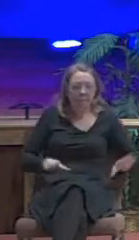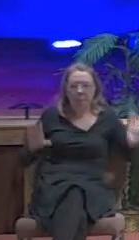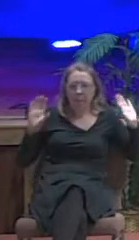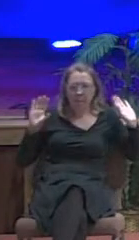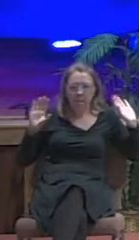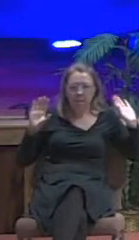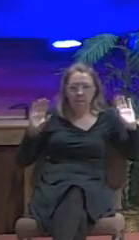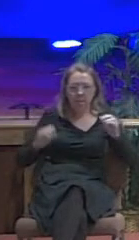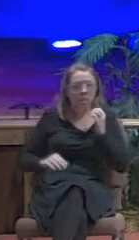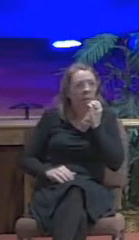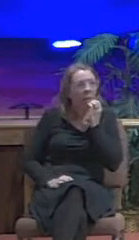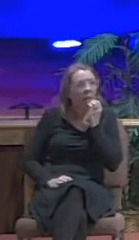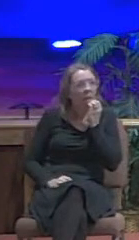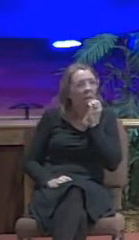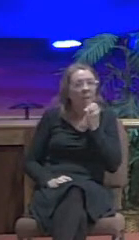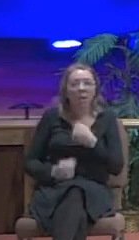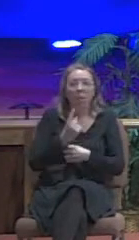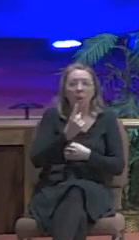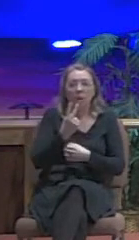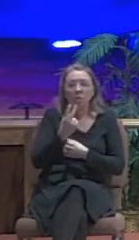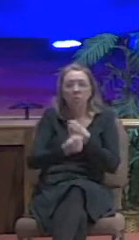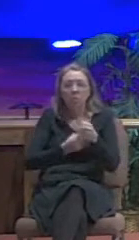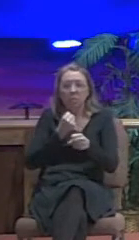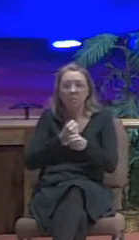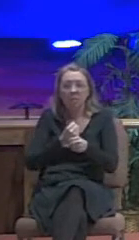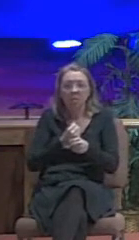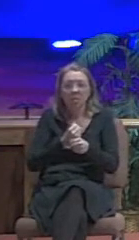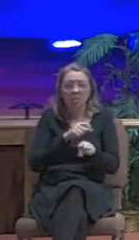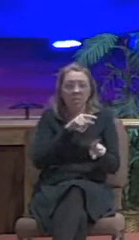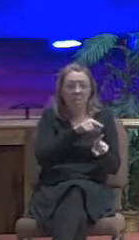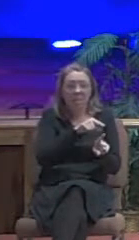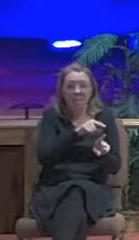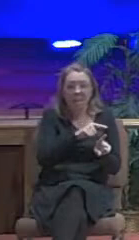year or two, they were gone because they were exposed that they didn't know what they were doing.